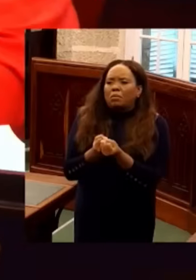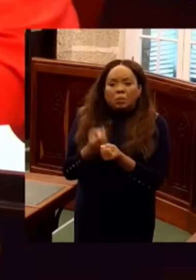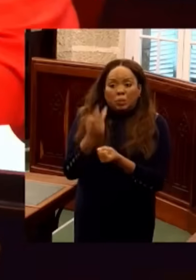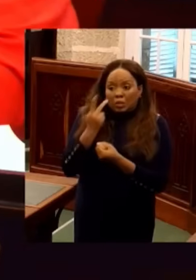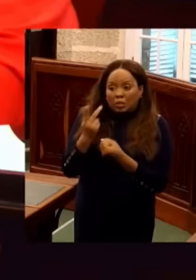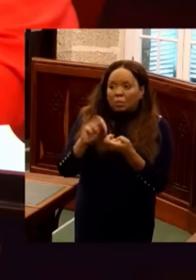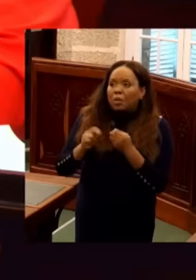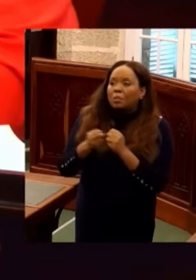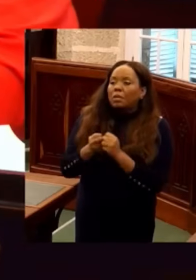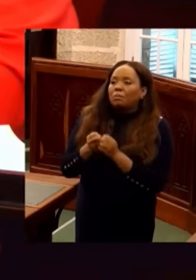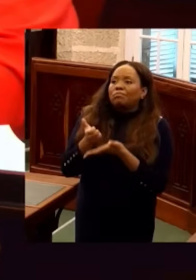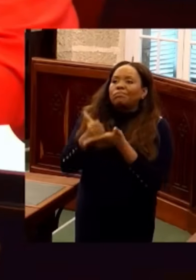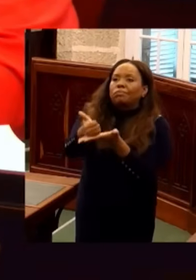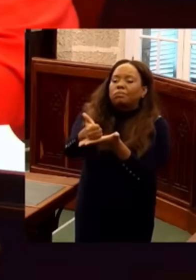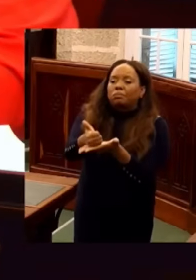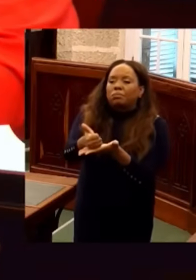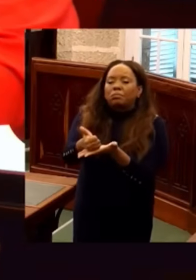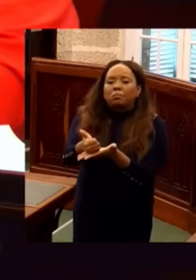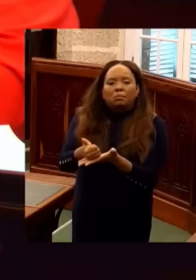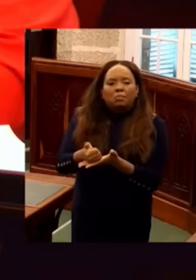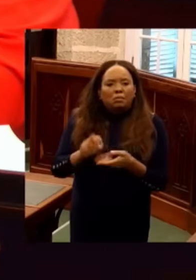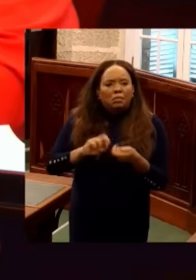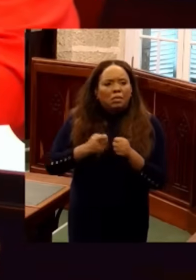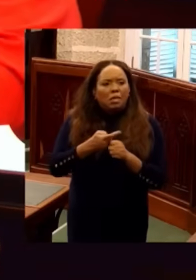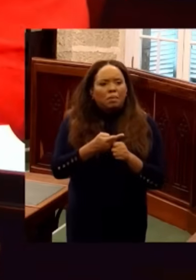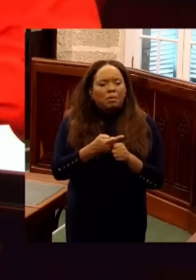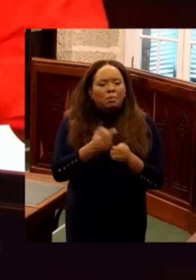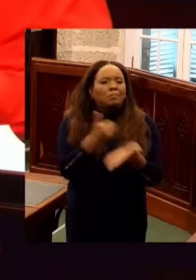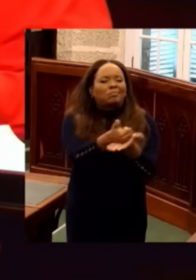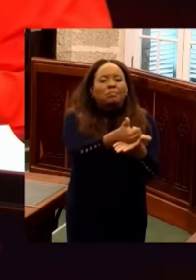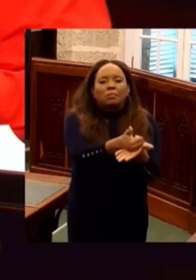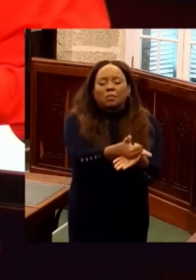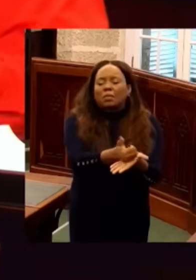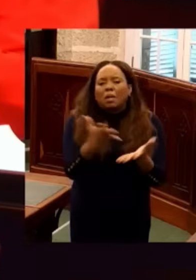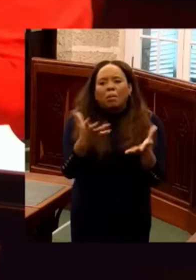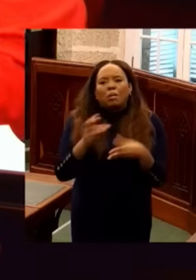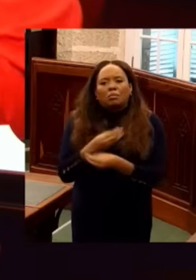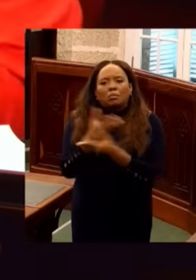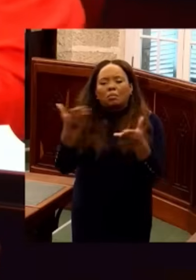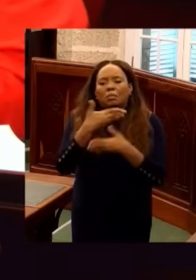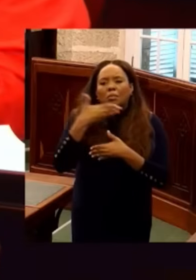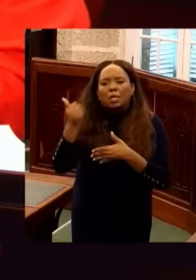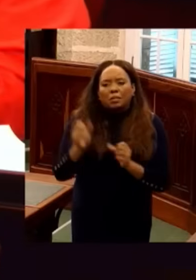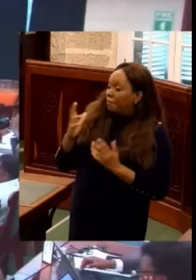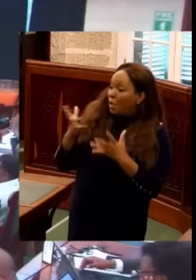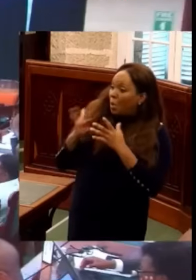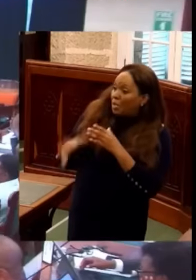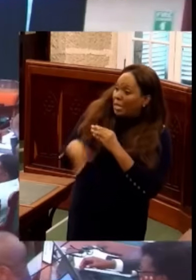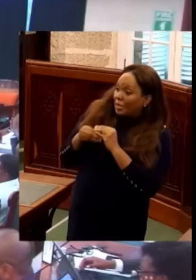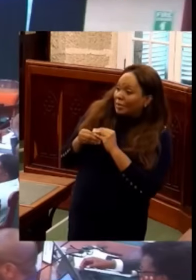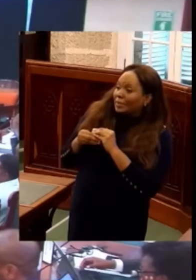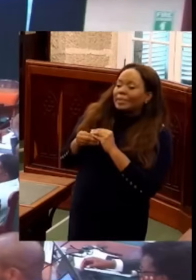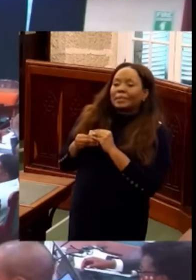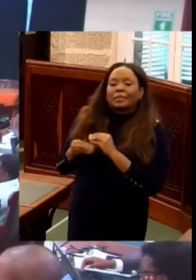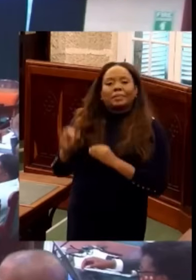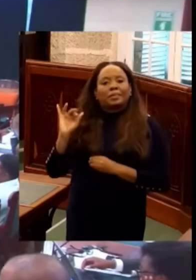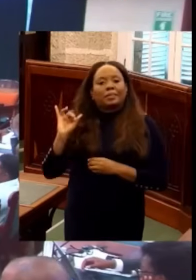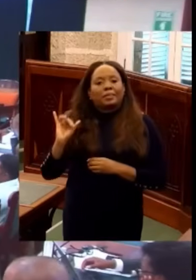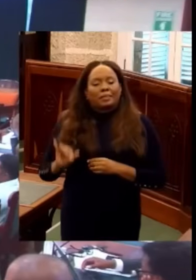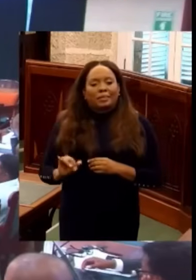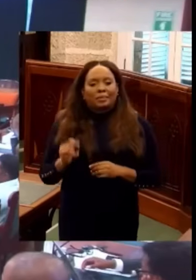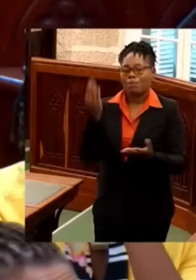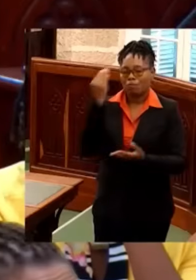campaign to encourage parents to register their children with the ministry to allow them to access early